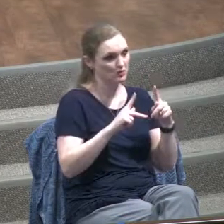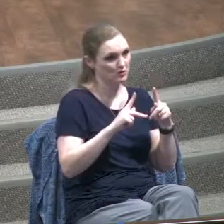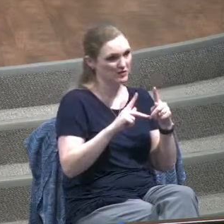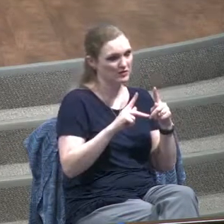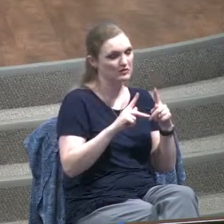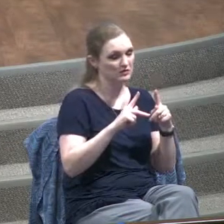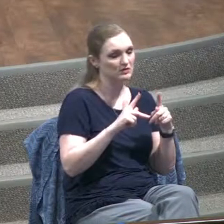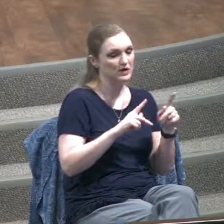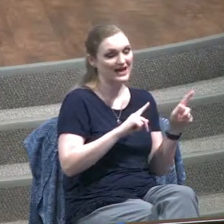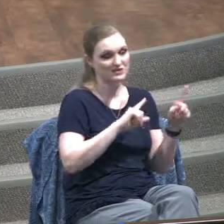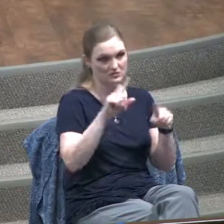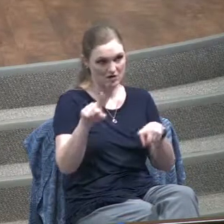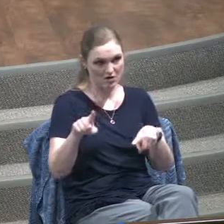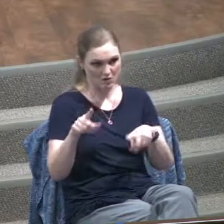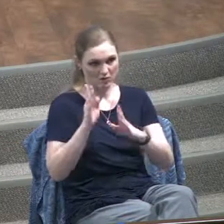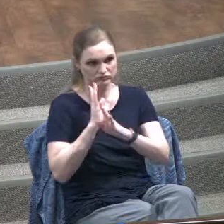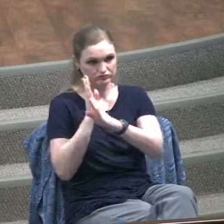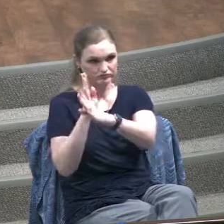a